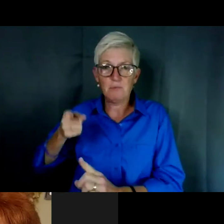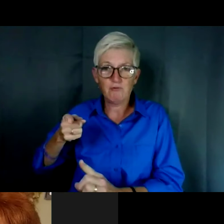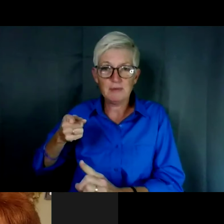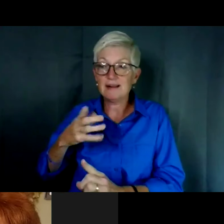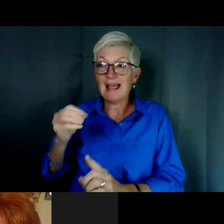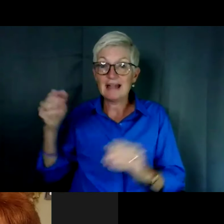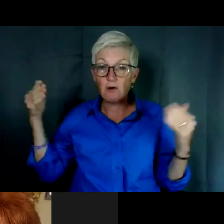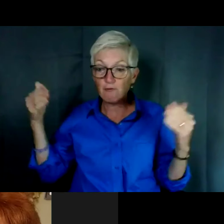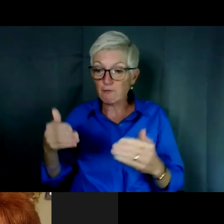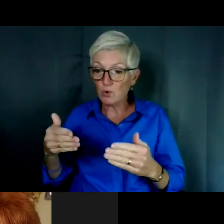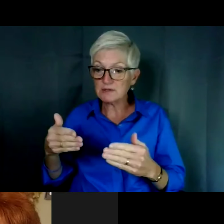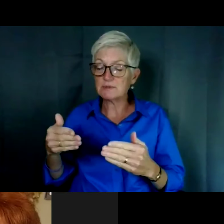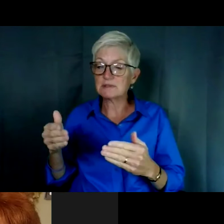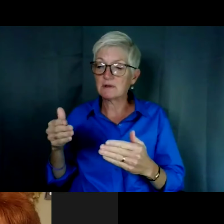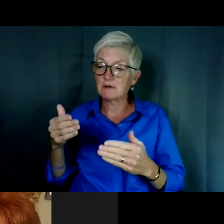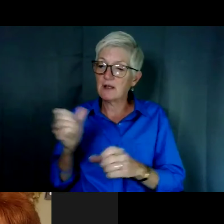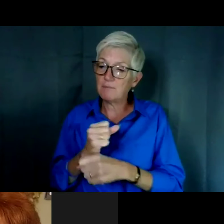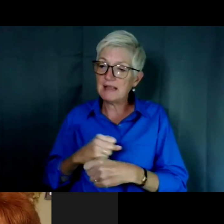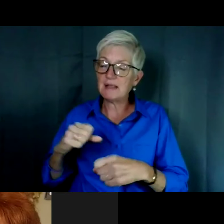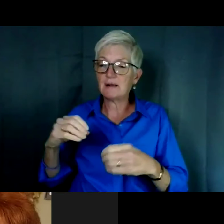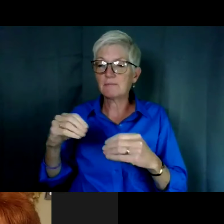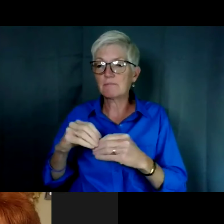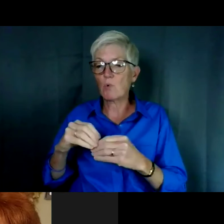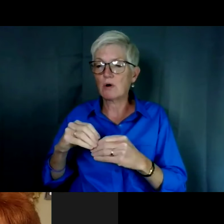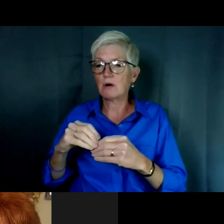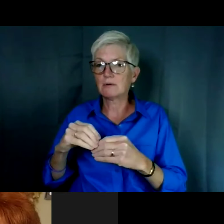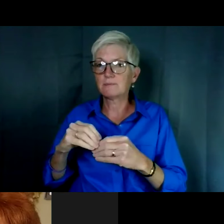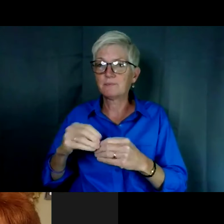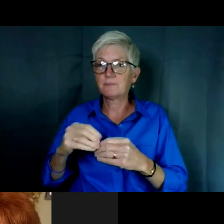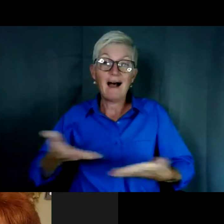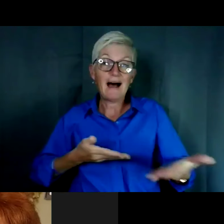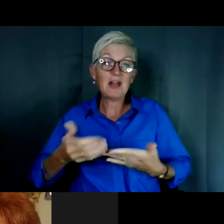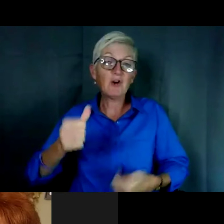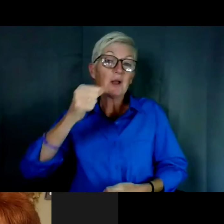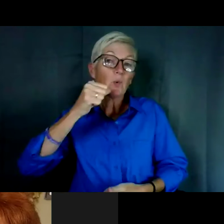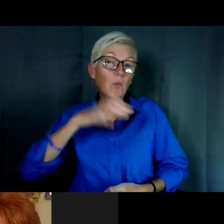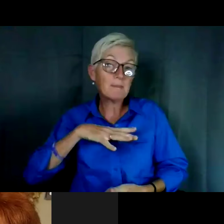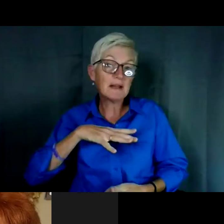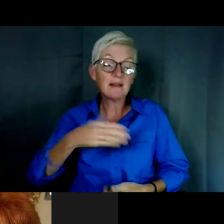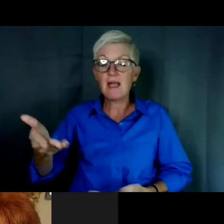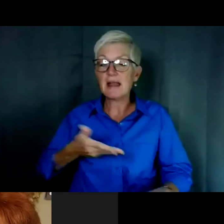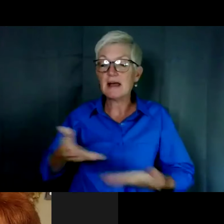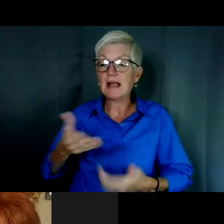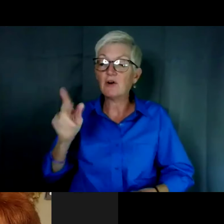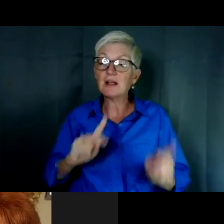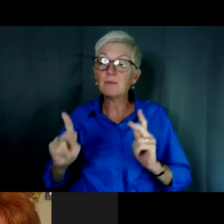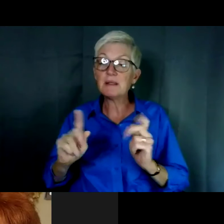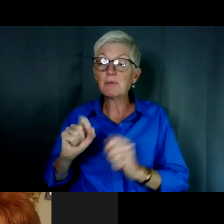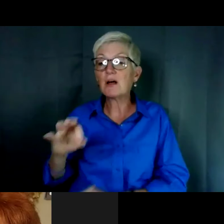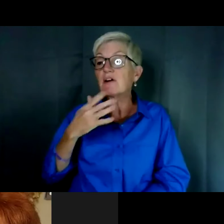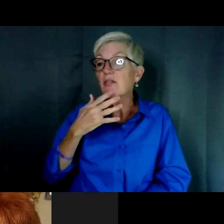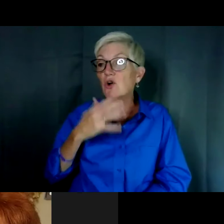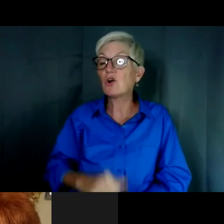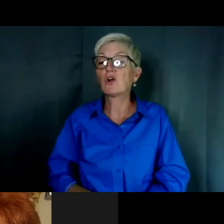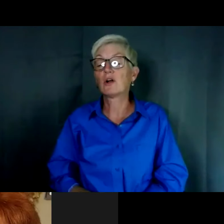on making more gains in hiring women and people of color. And so